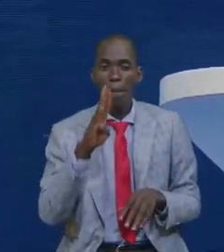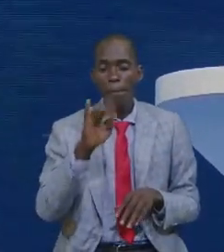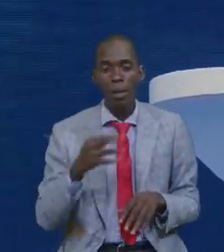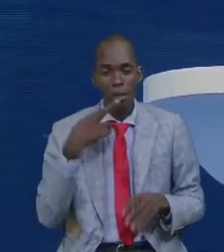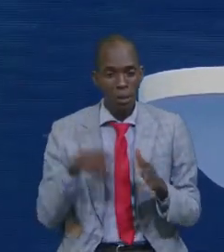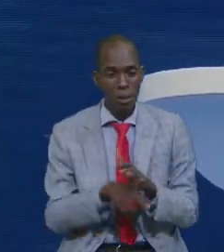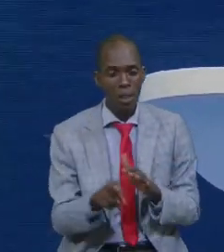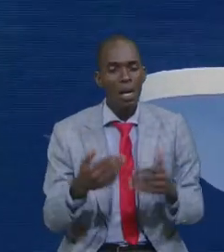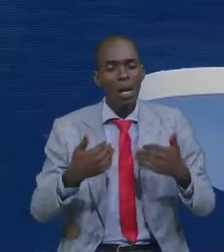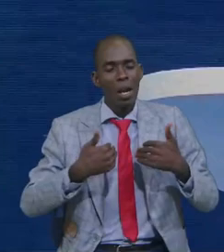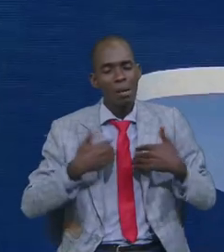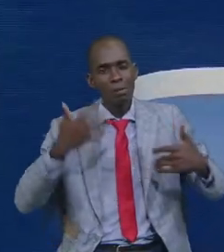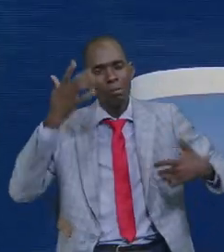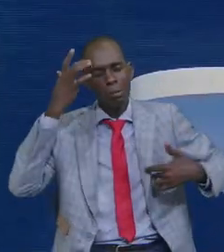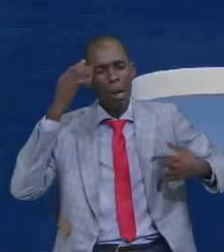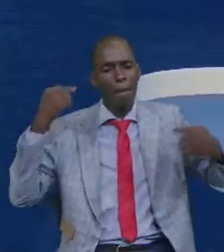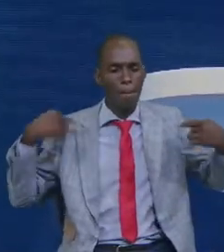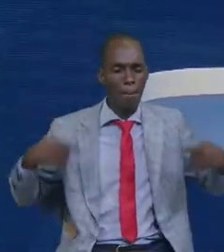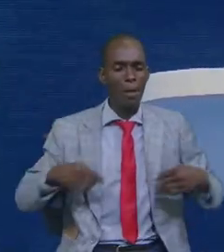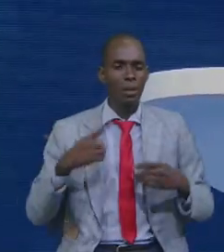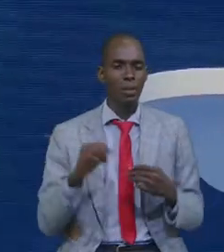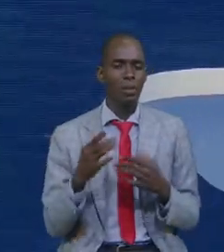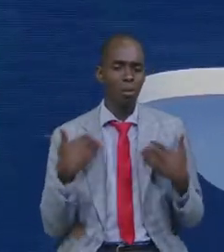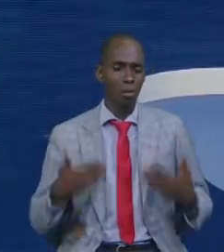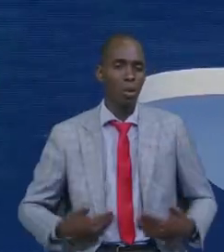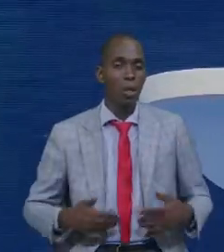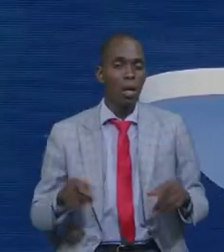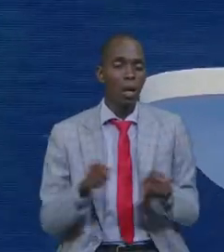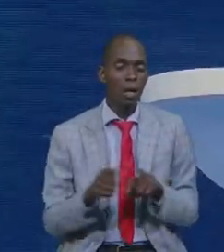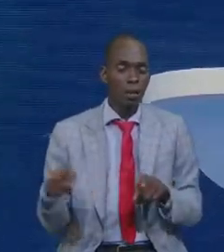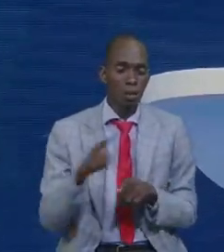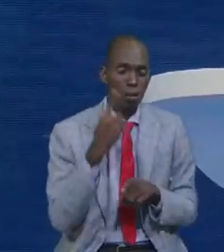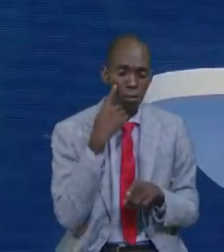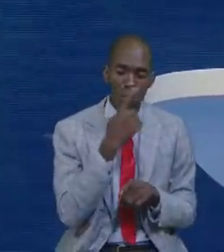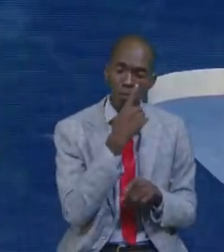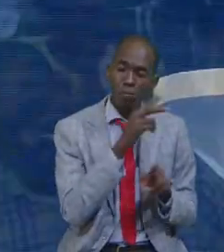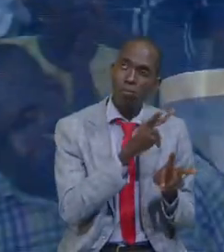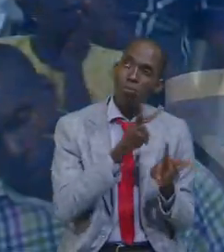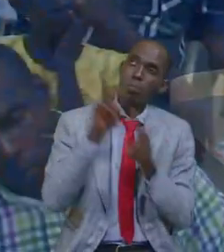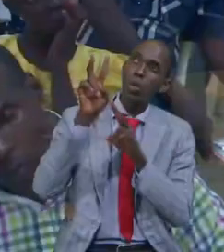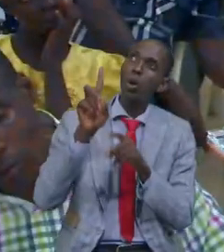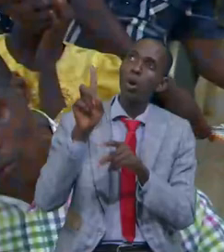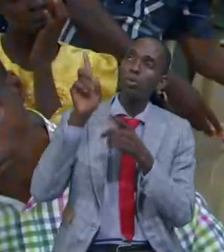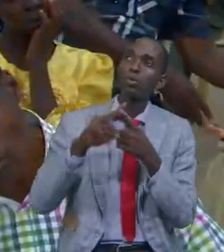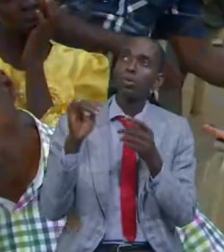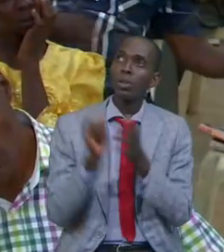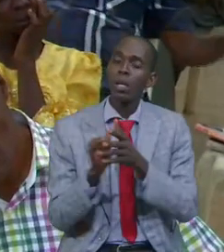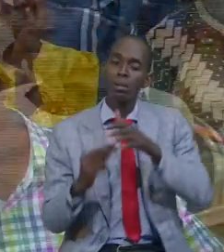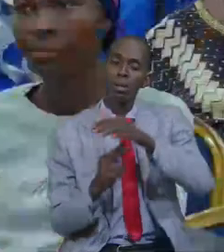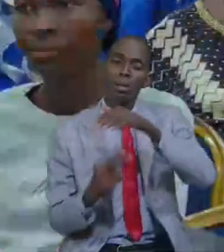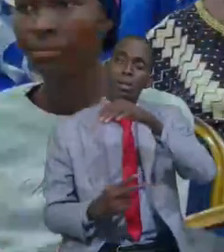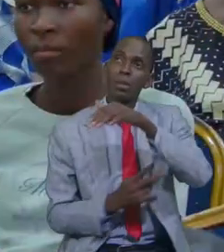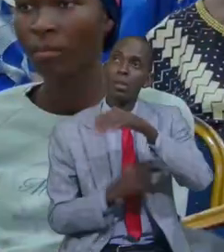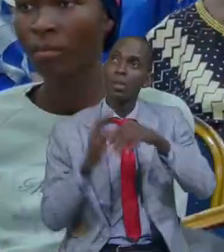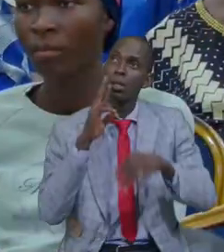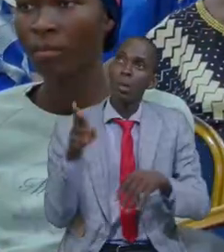body. And as they looked up to the serpent on the pole, like we're looking up to Christ